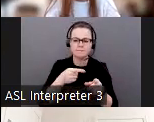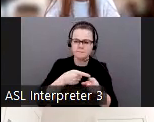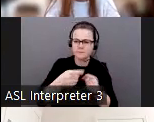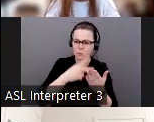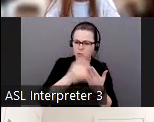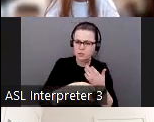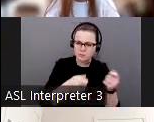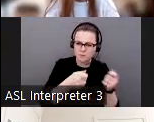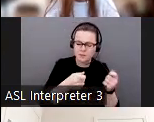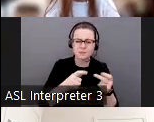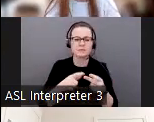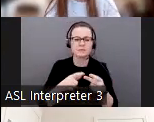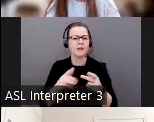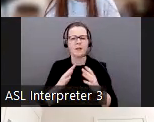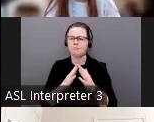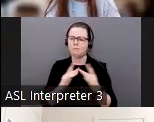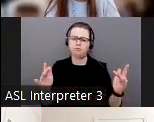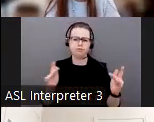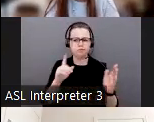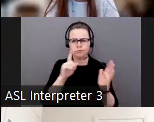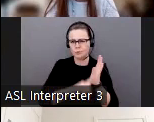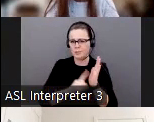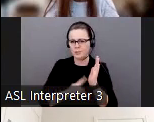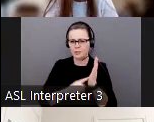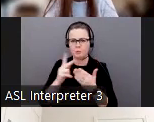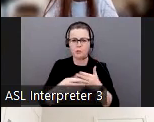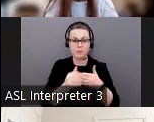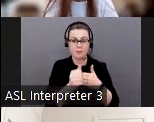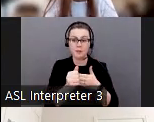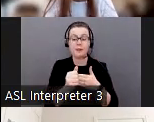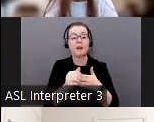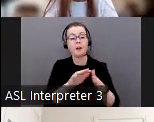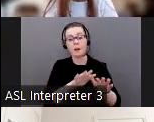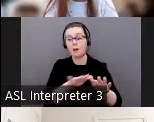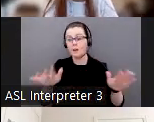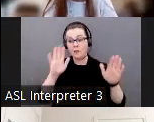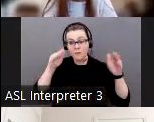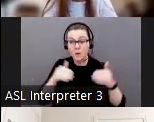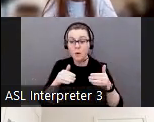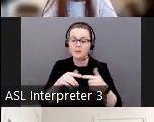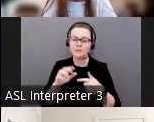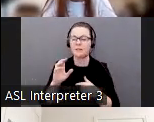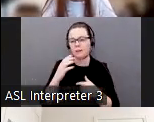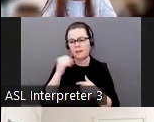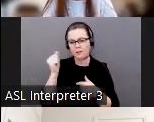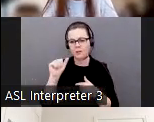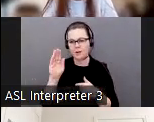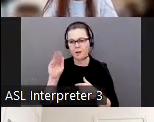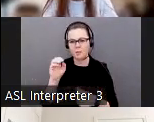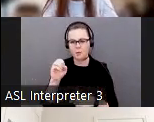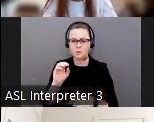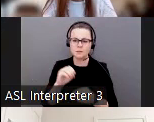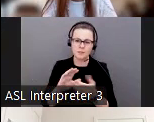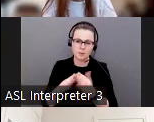led diverse range of research projects focusing on elder abuse within the community, its impacts of the